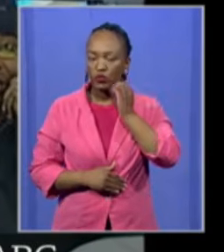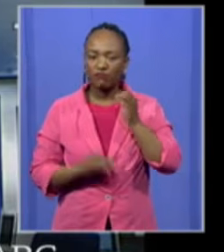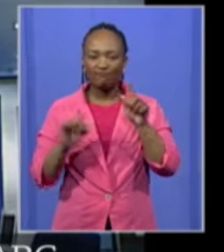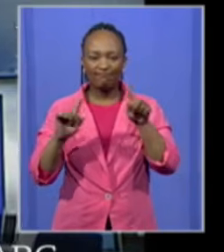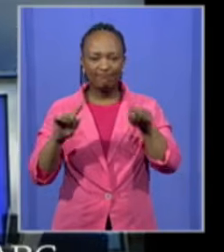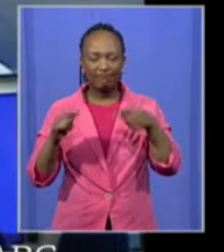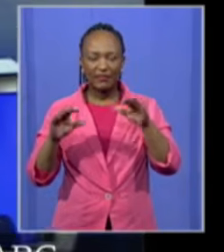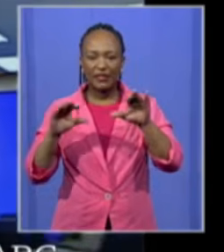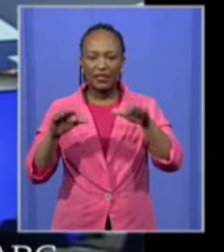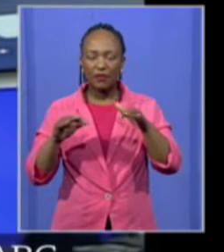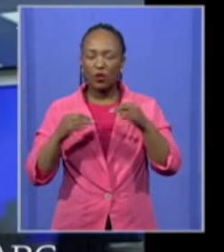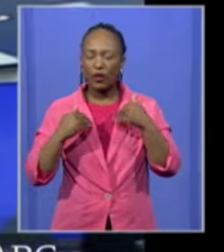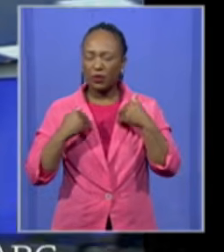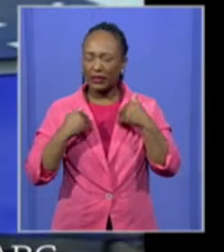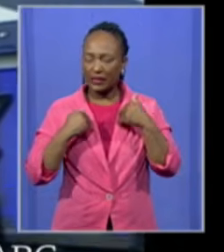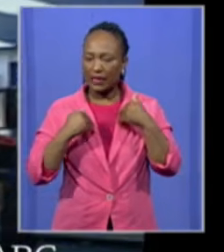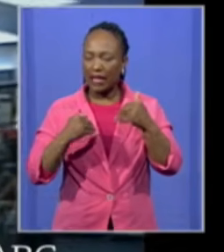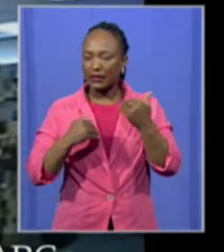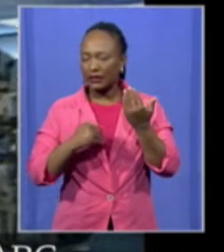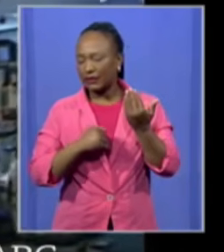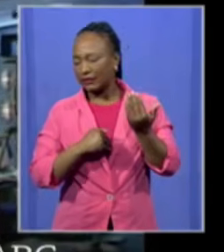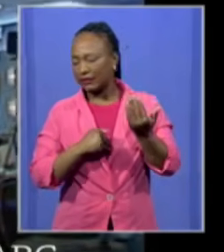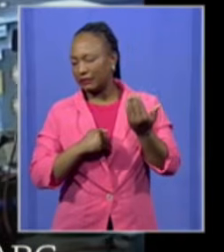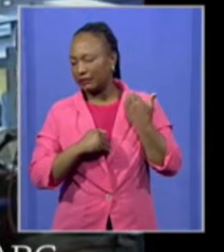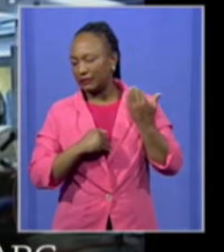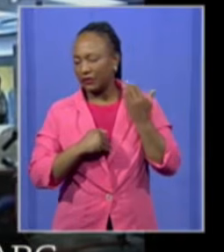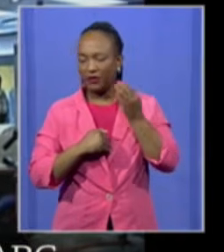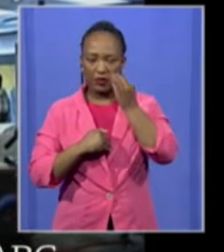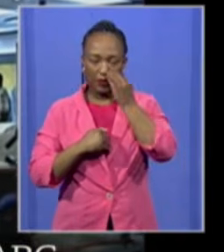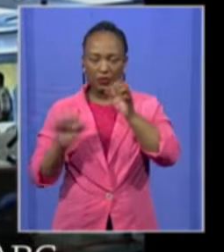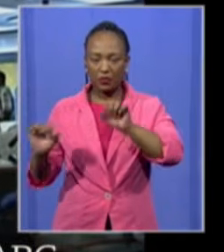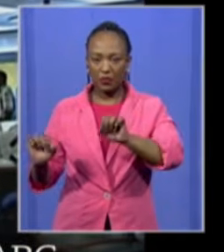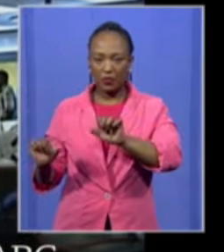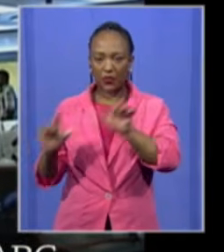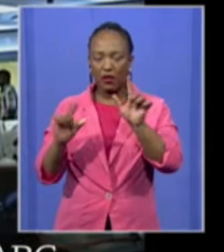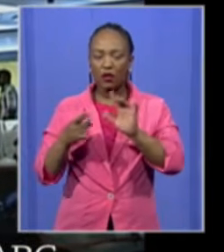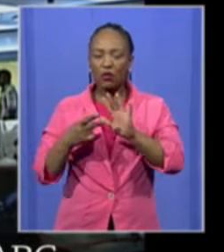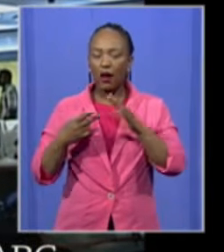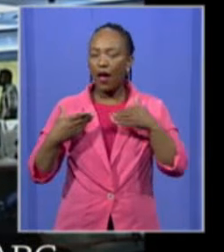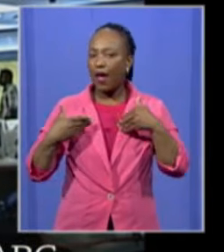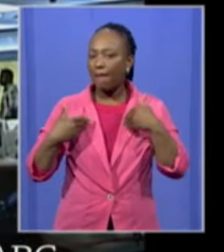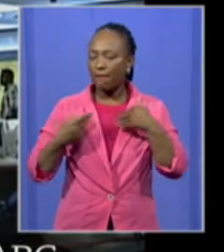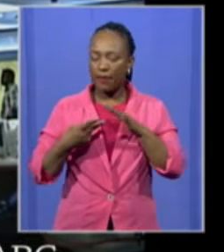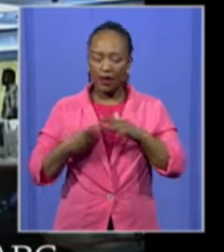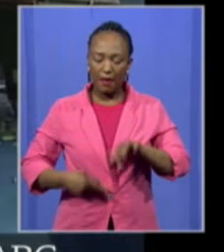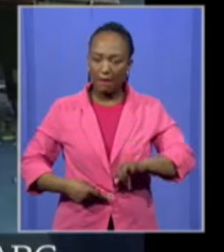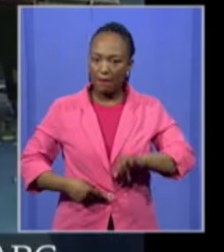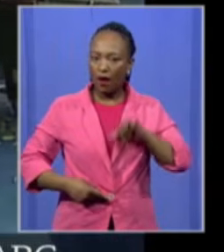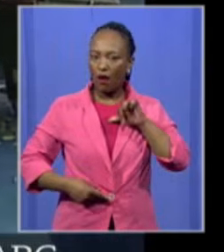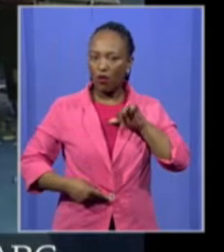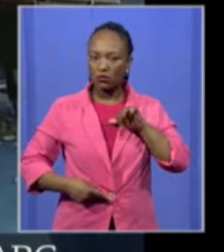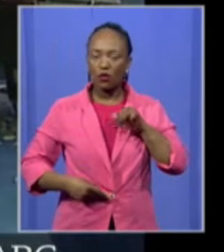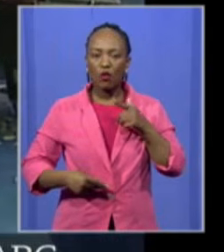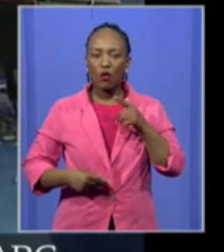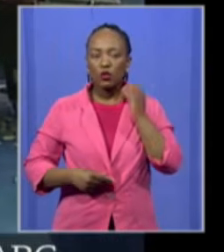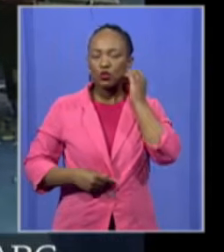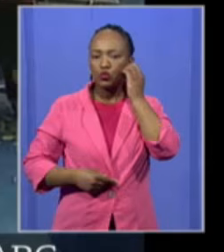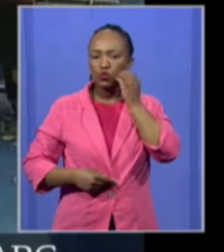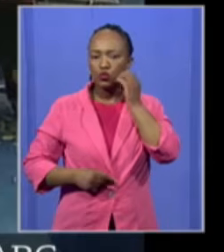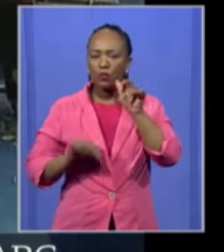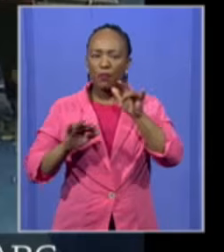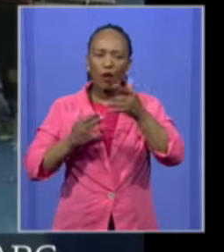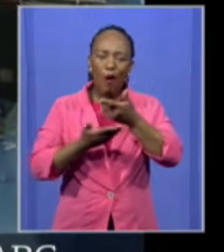teng qalong ha ditaba tsena tsa Sesotho di ne di haswa ne re le motlotlo re shebile ho hasetsa Basotho bohle